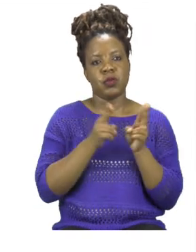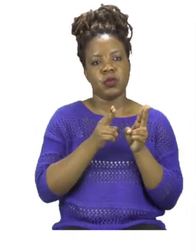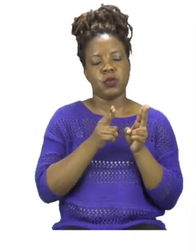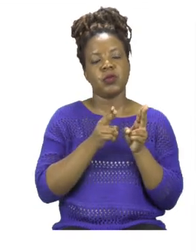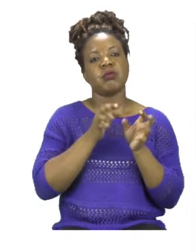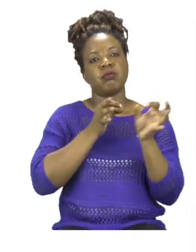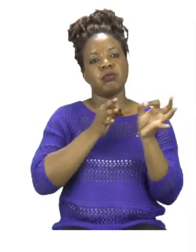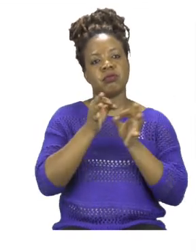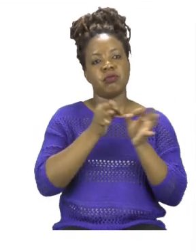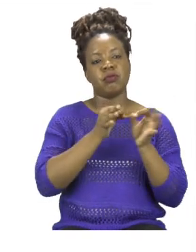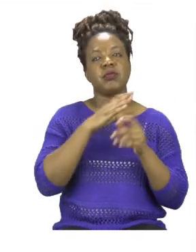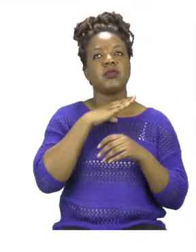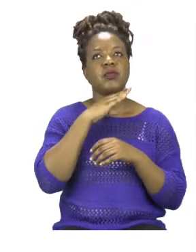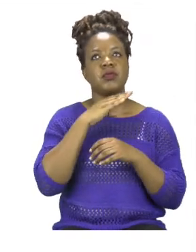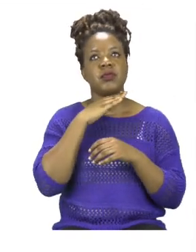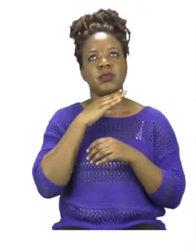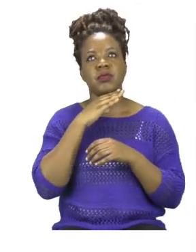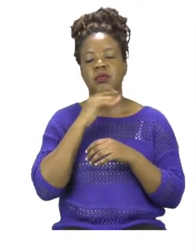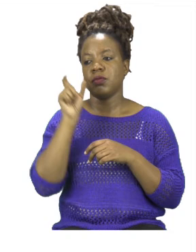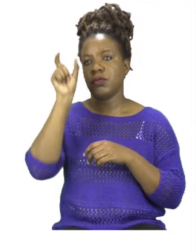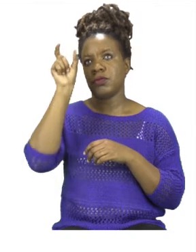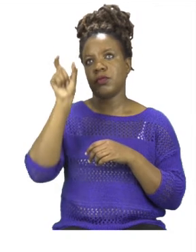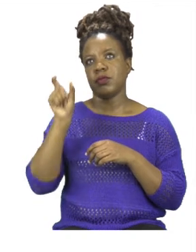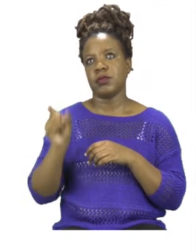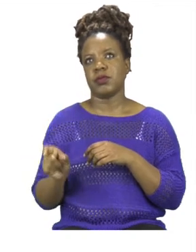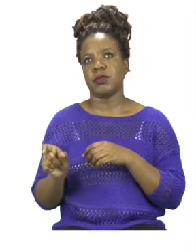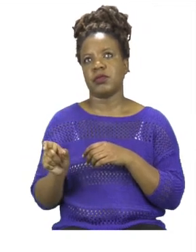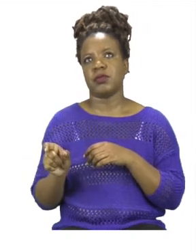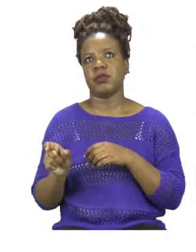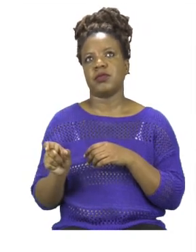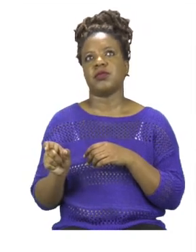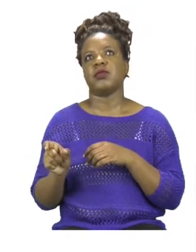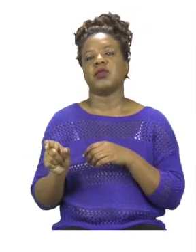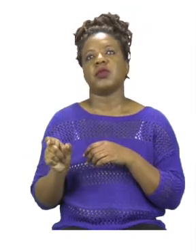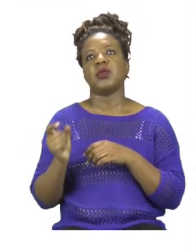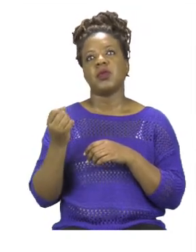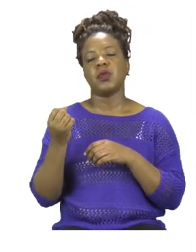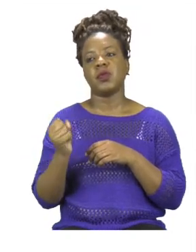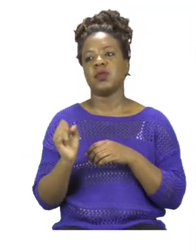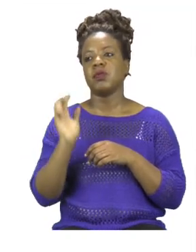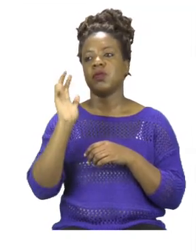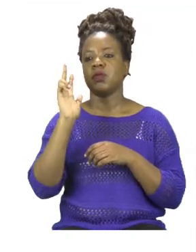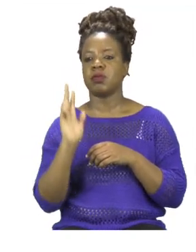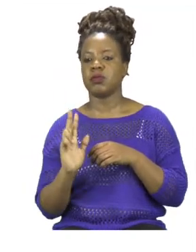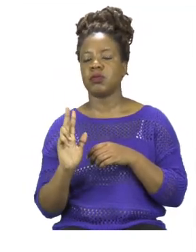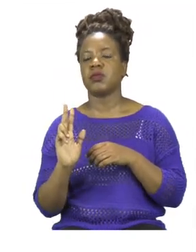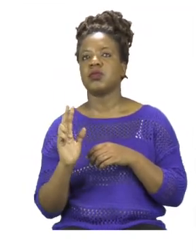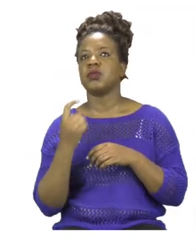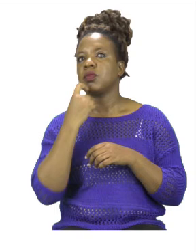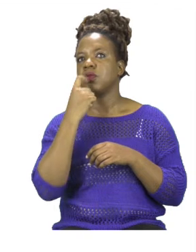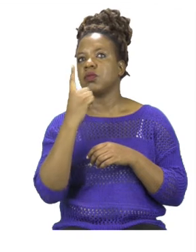on the other side, we have boxes that are coming from someone's mouth. That person is talking about